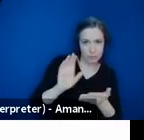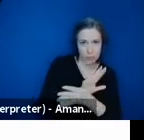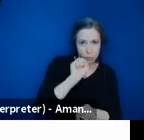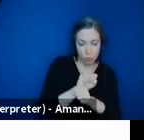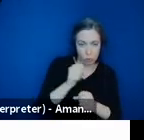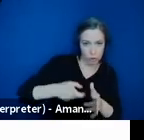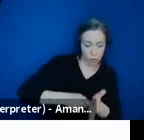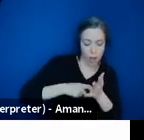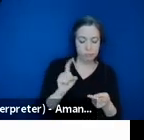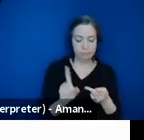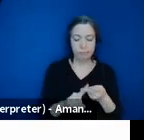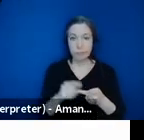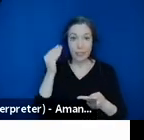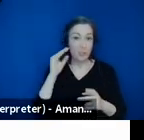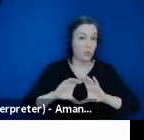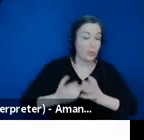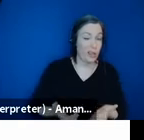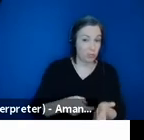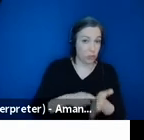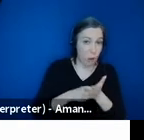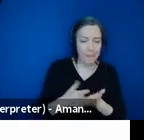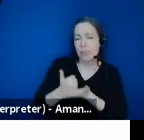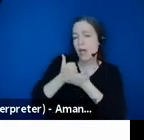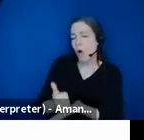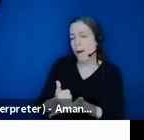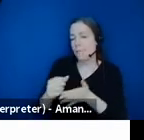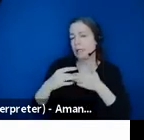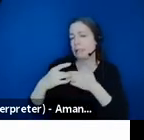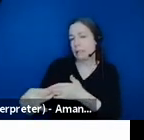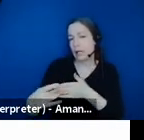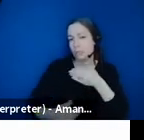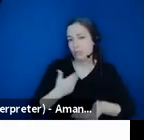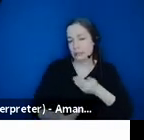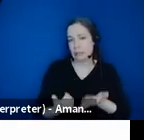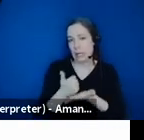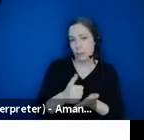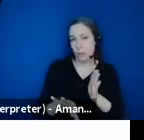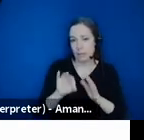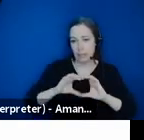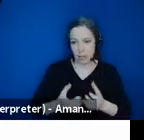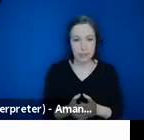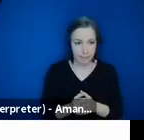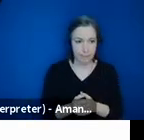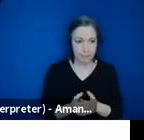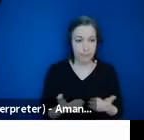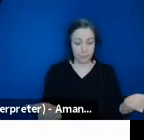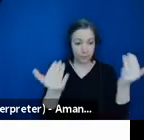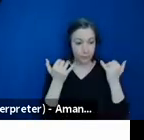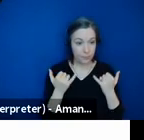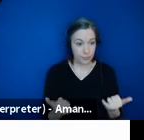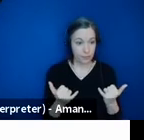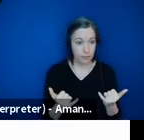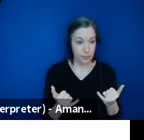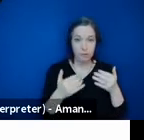offerings are and they can help you select courses to actually take as well. So a breakdown of the dual enrollment options